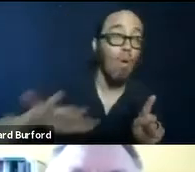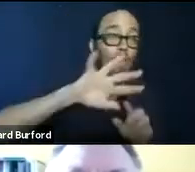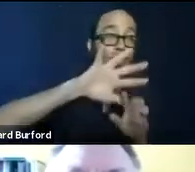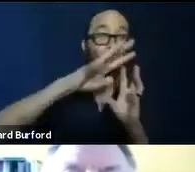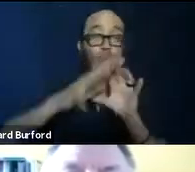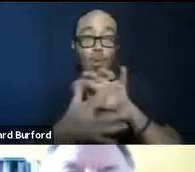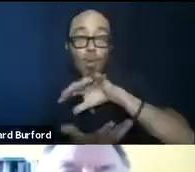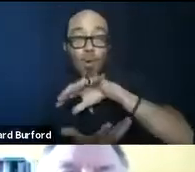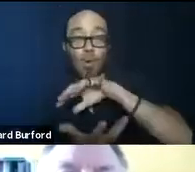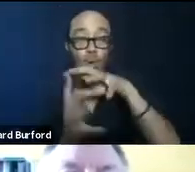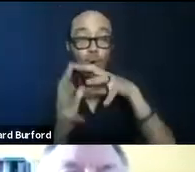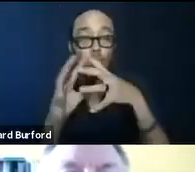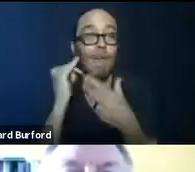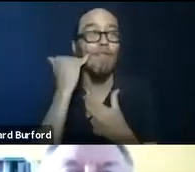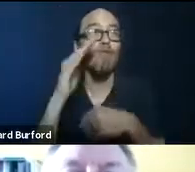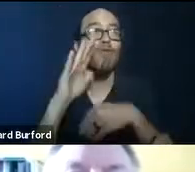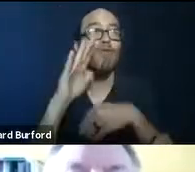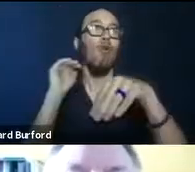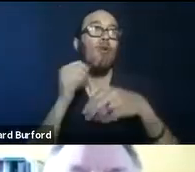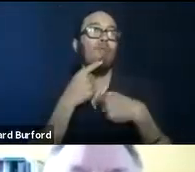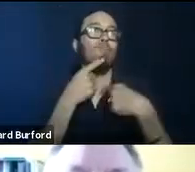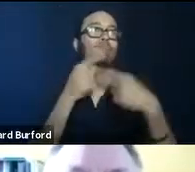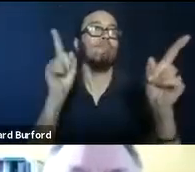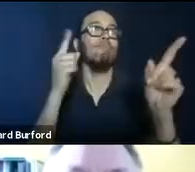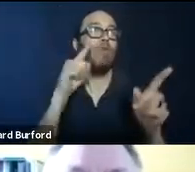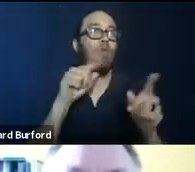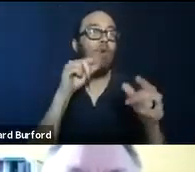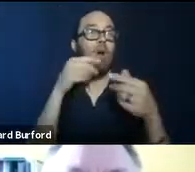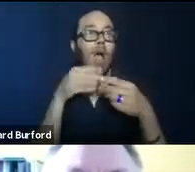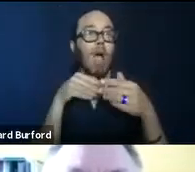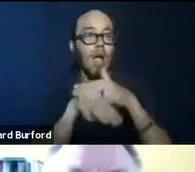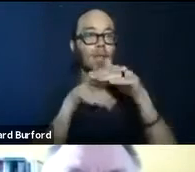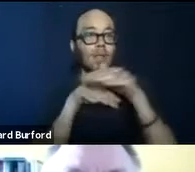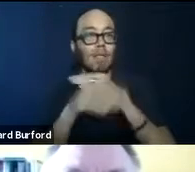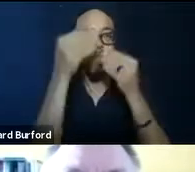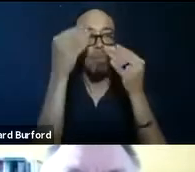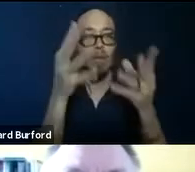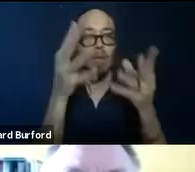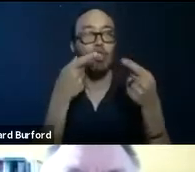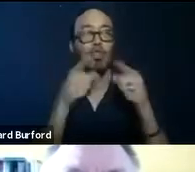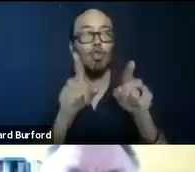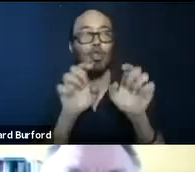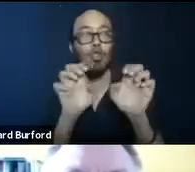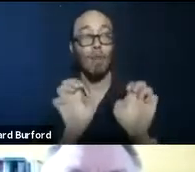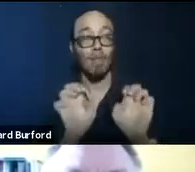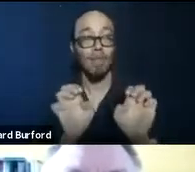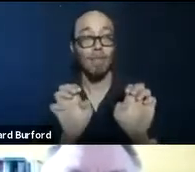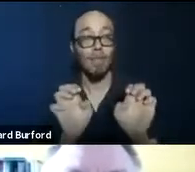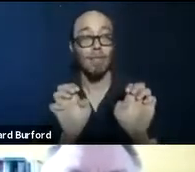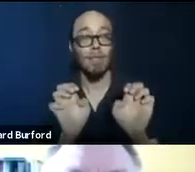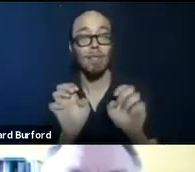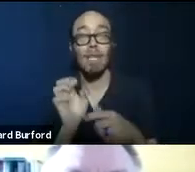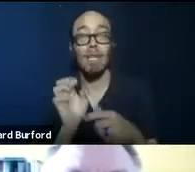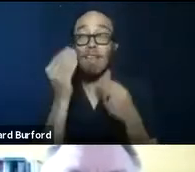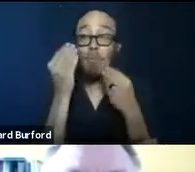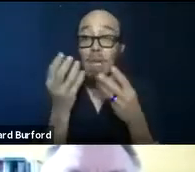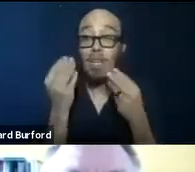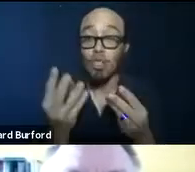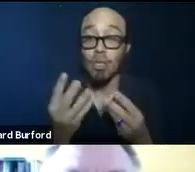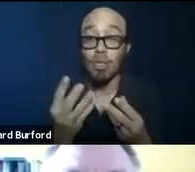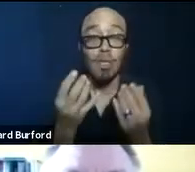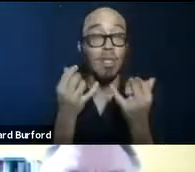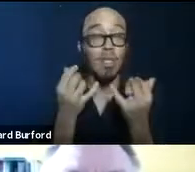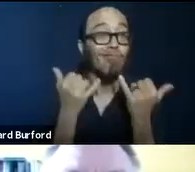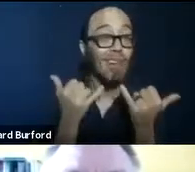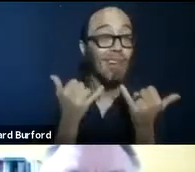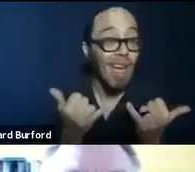call out for accessible information during crisis. Information that will be up to date